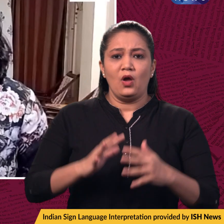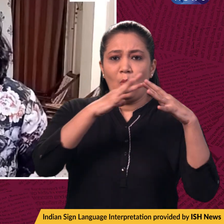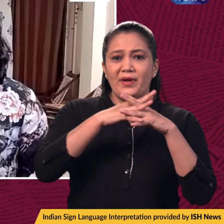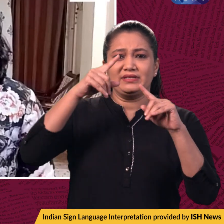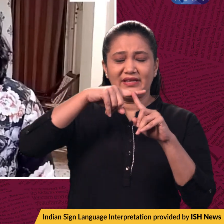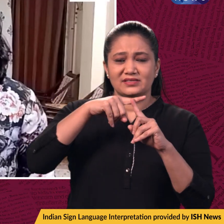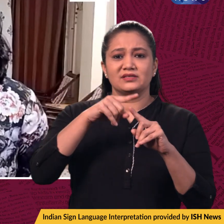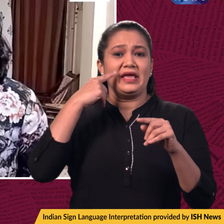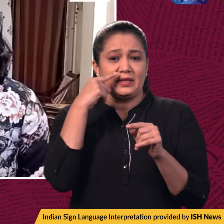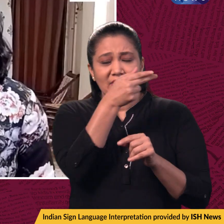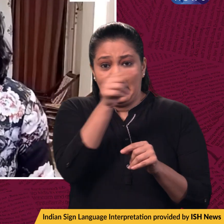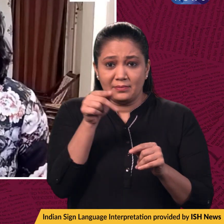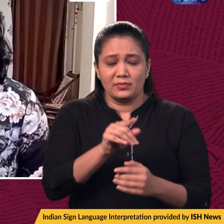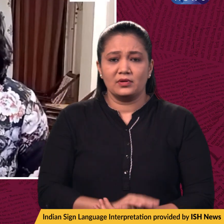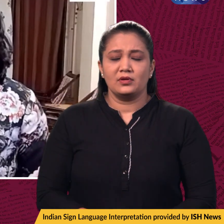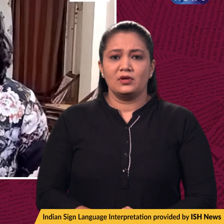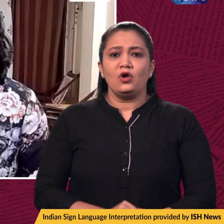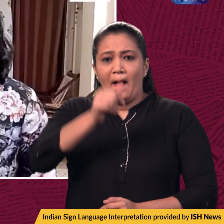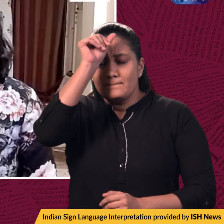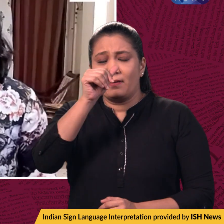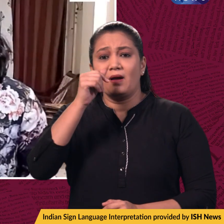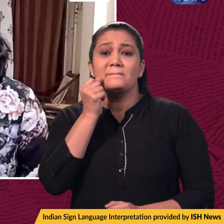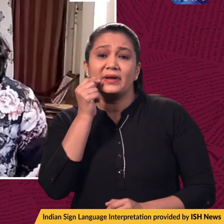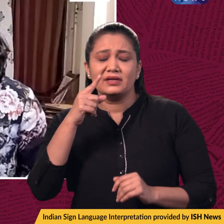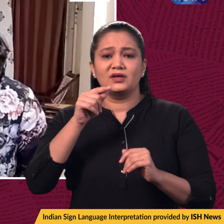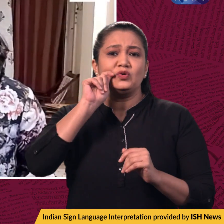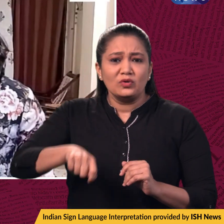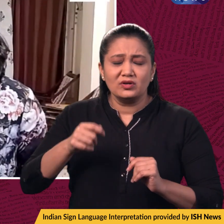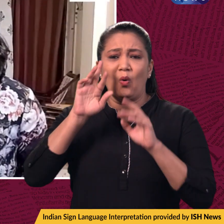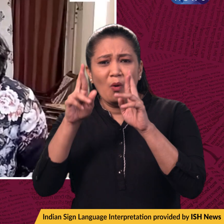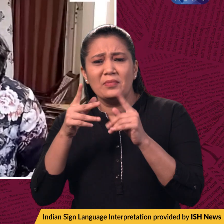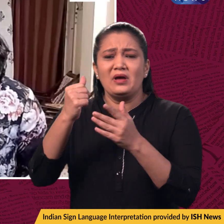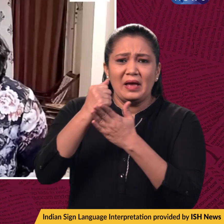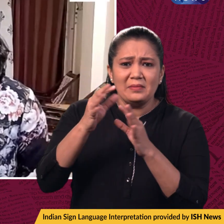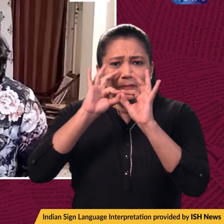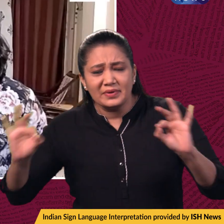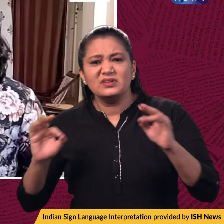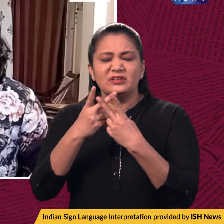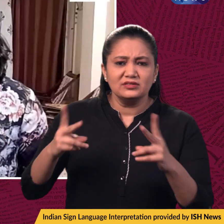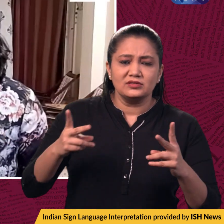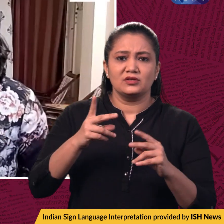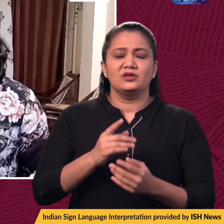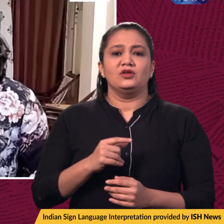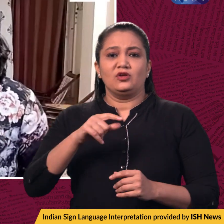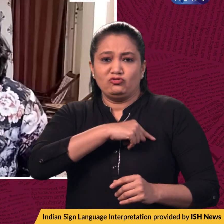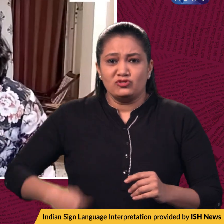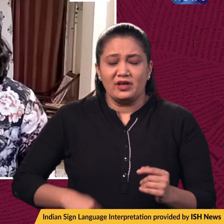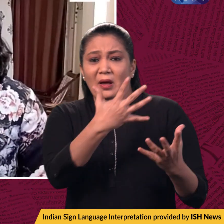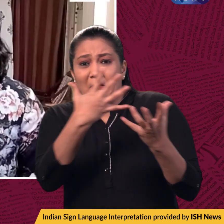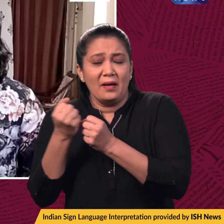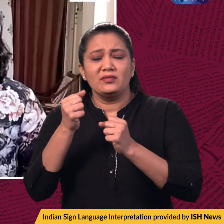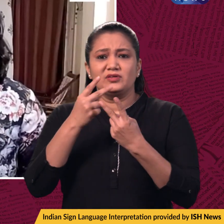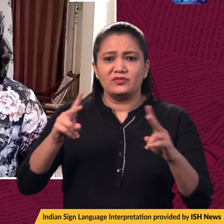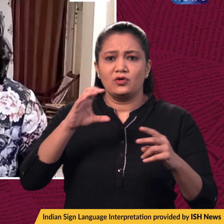West Texas Intermediate slid on Monday on Ukraine peace hopes and after major consumer China